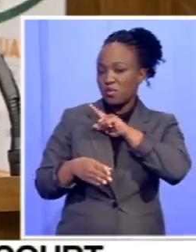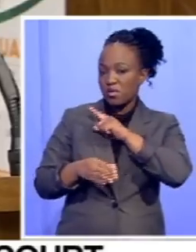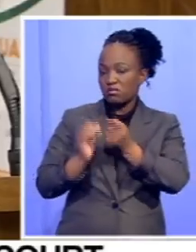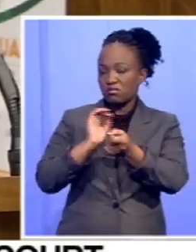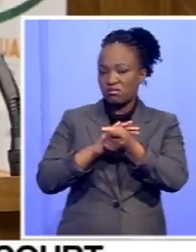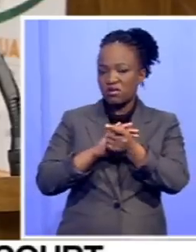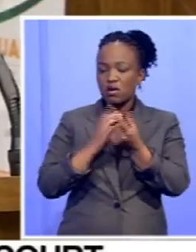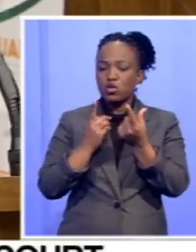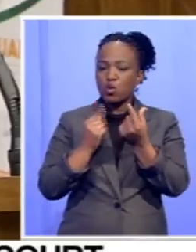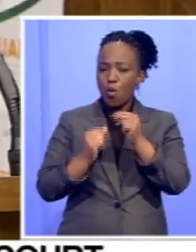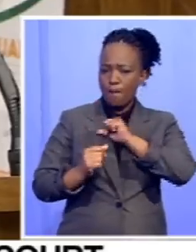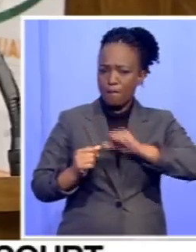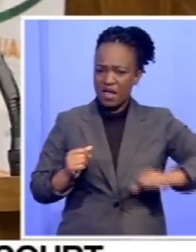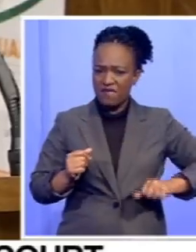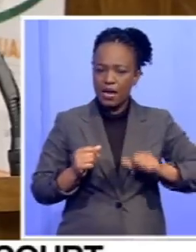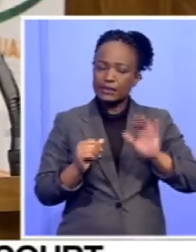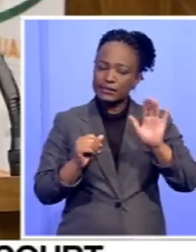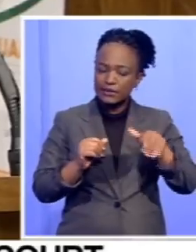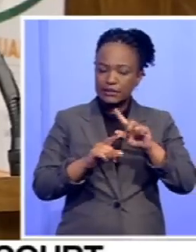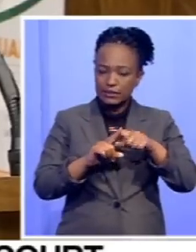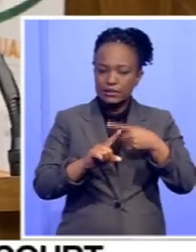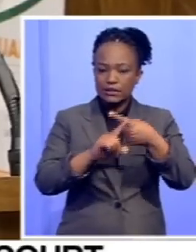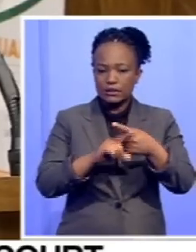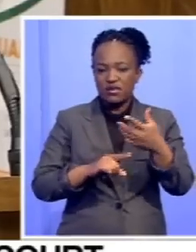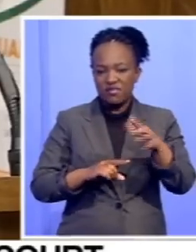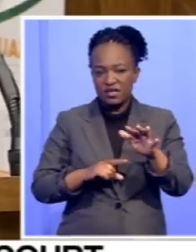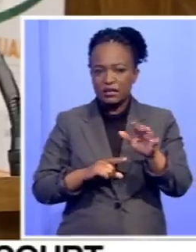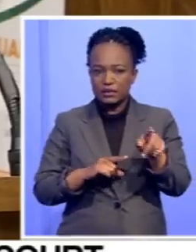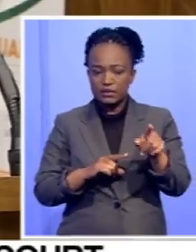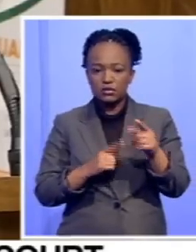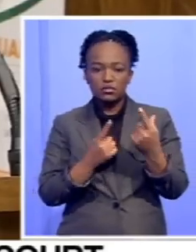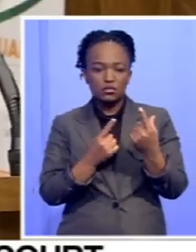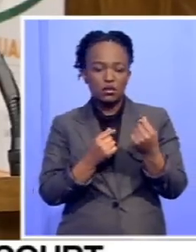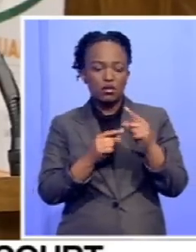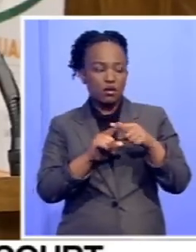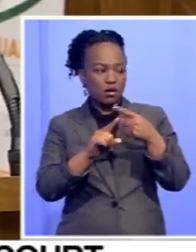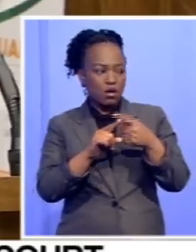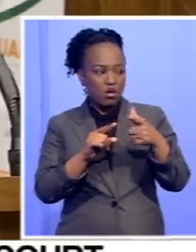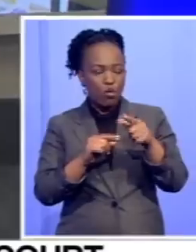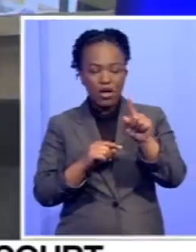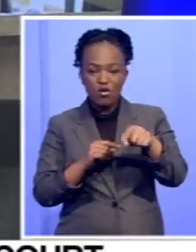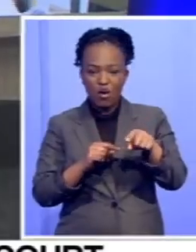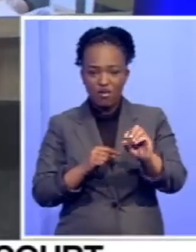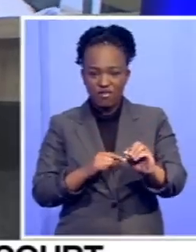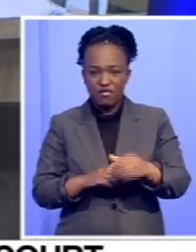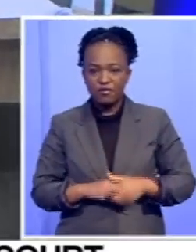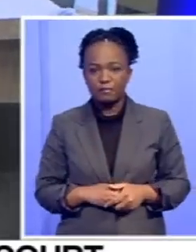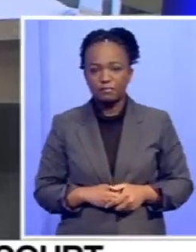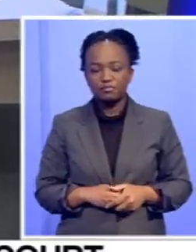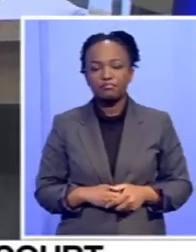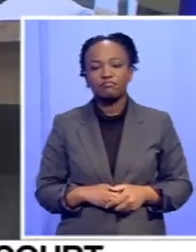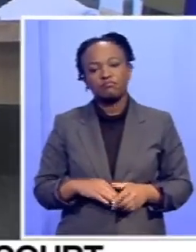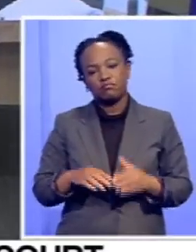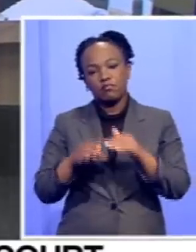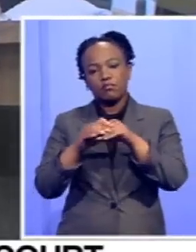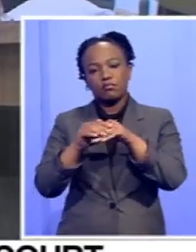act, an excuse to whether the act is accountable for a concededly wrongful act. The owners of Well, we're coming out of